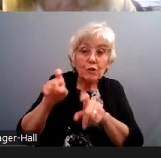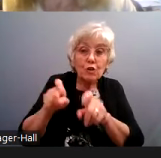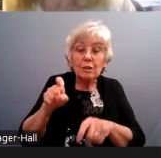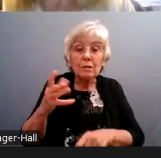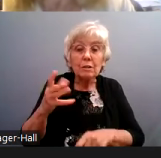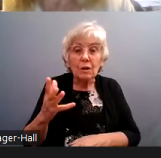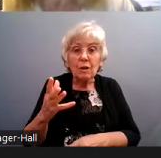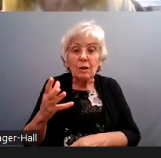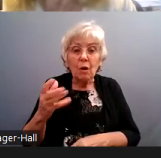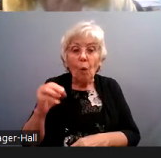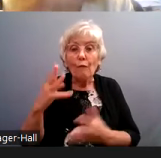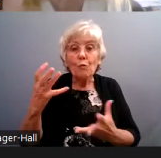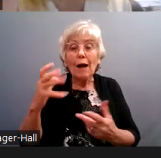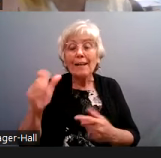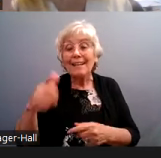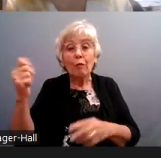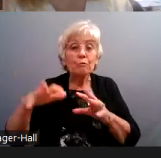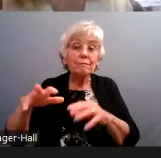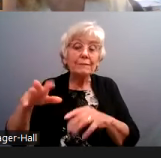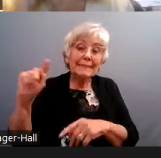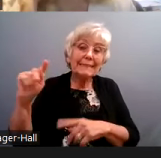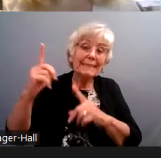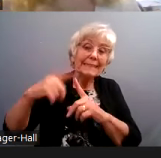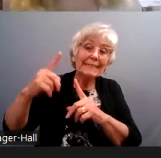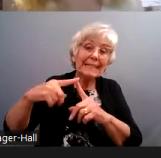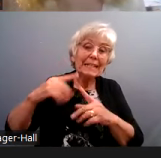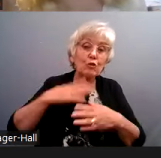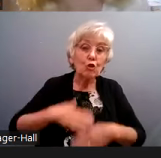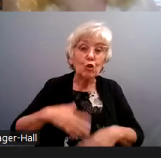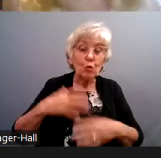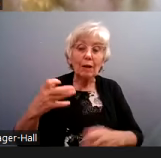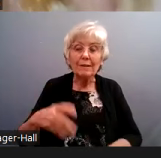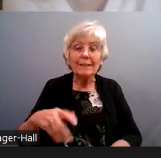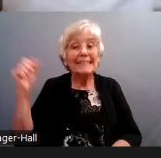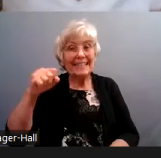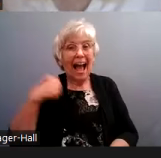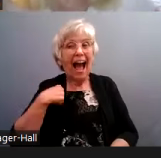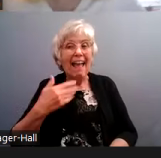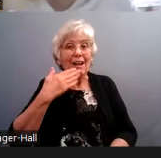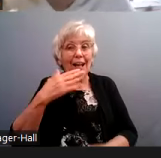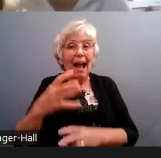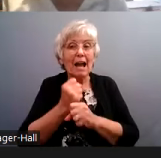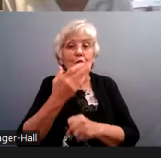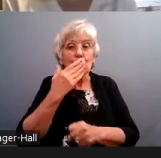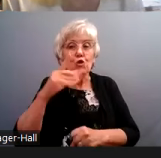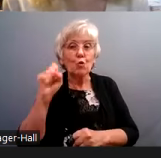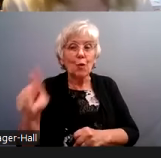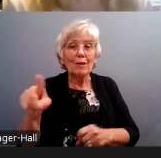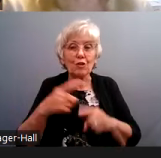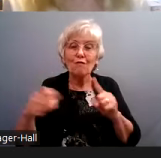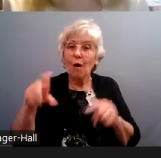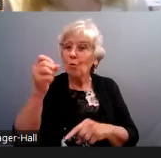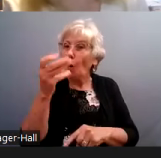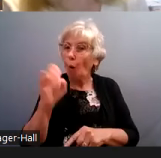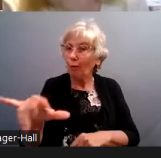another t-shirt. Sure. I've got a really good question from Corey, and then we can do